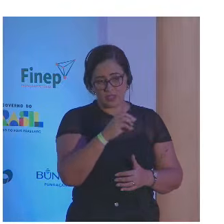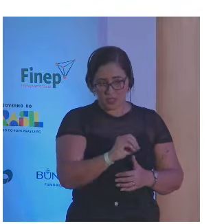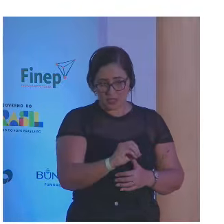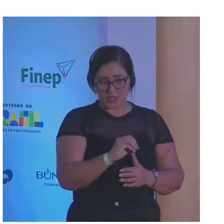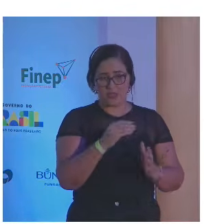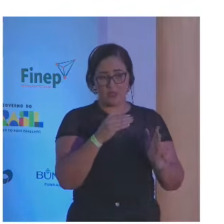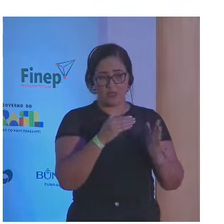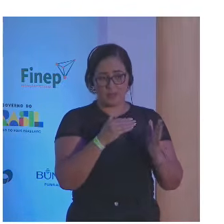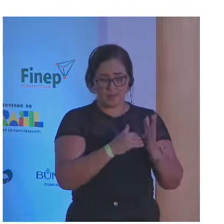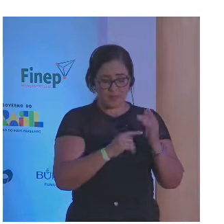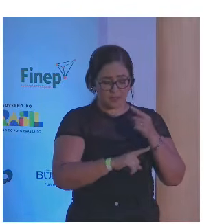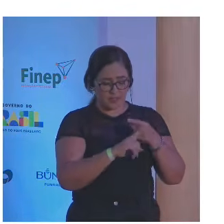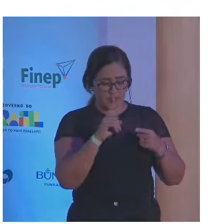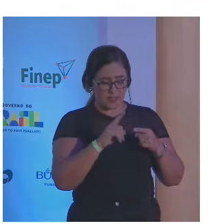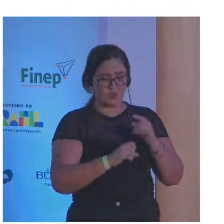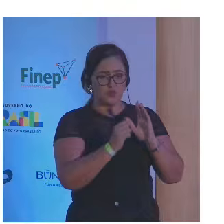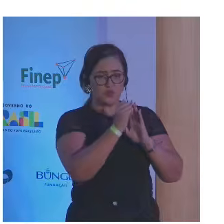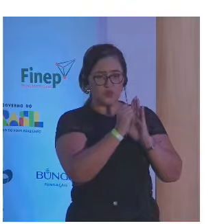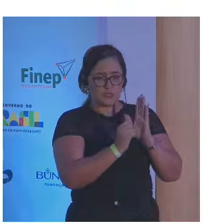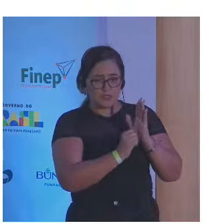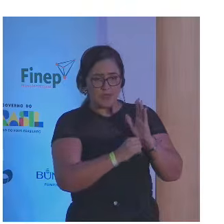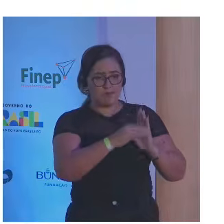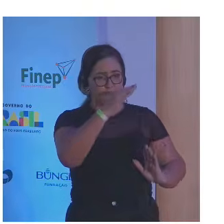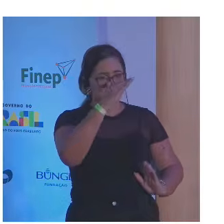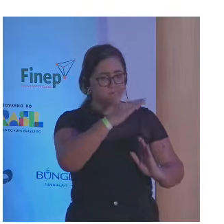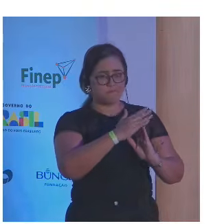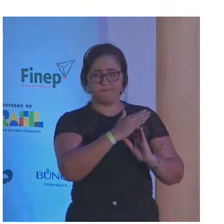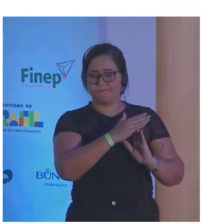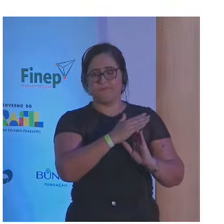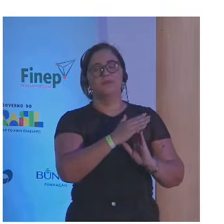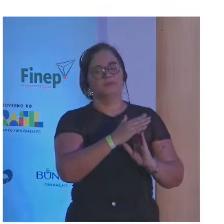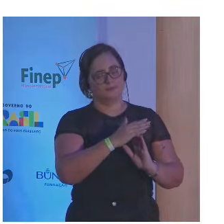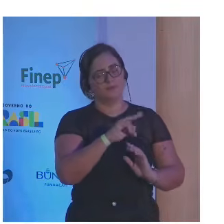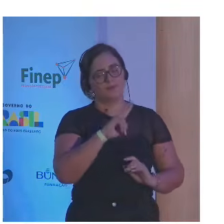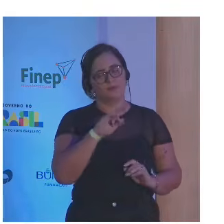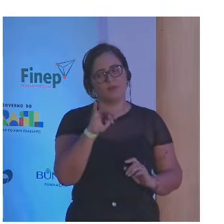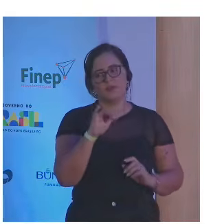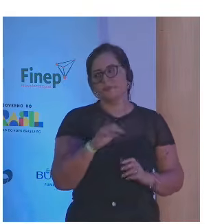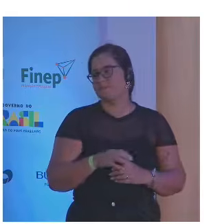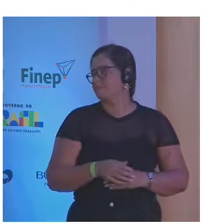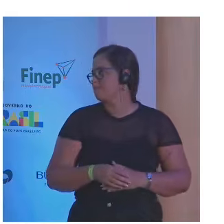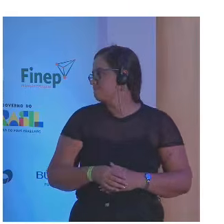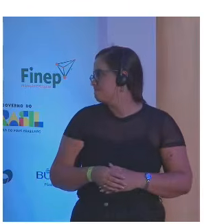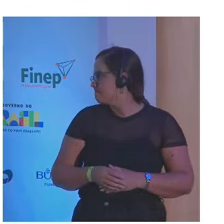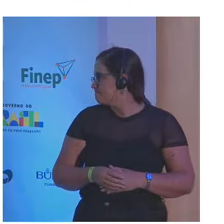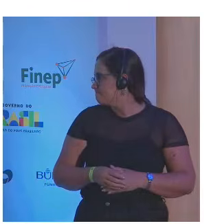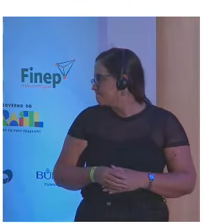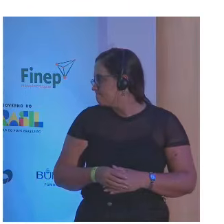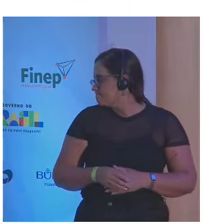mid-century it will cross the 2 degree Celsius limit.